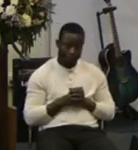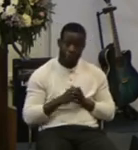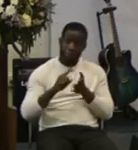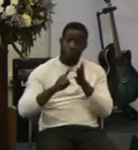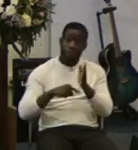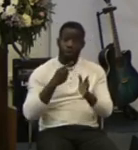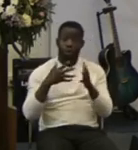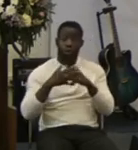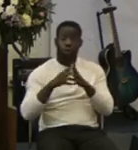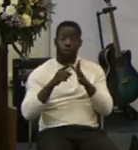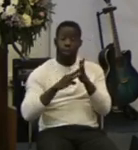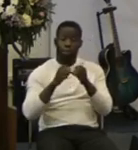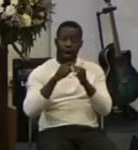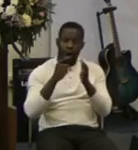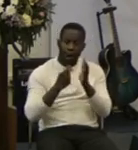John Wimber.